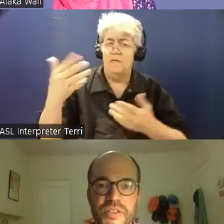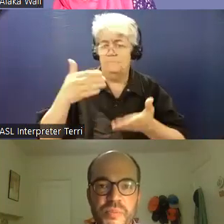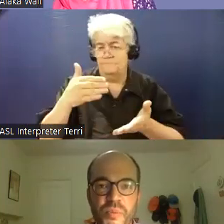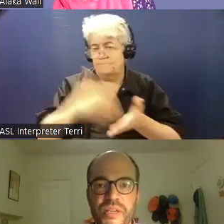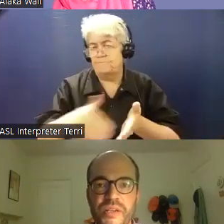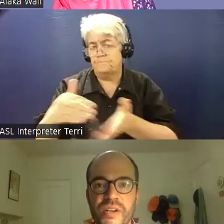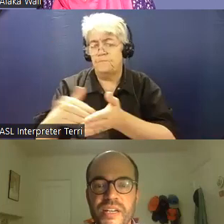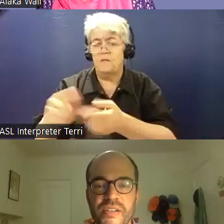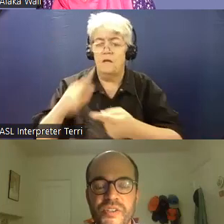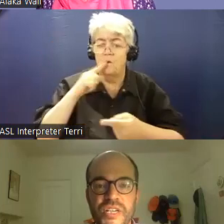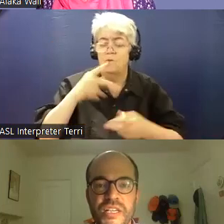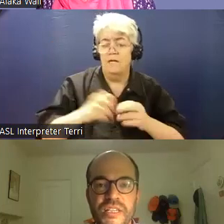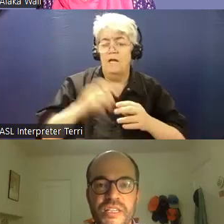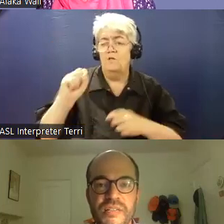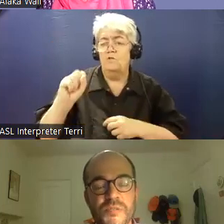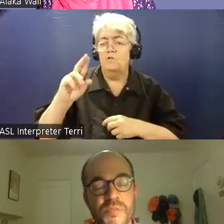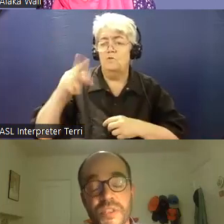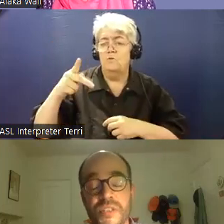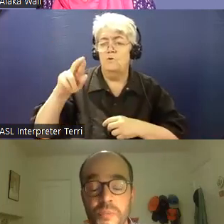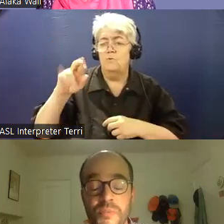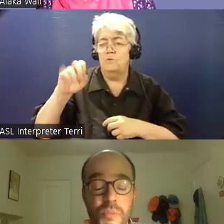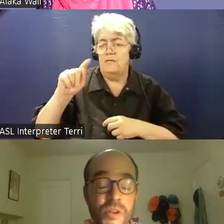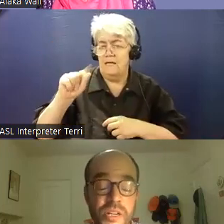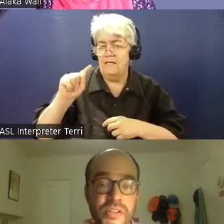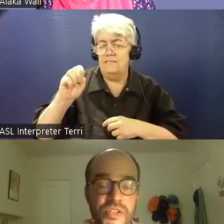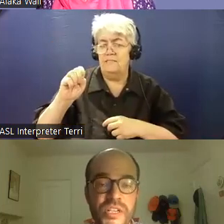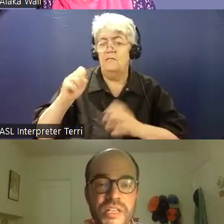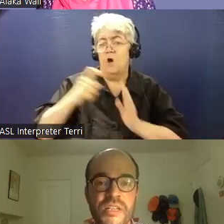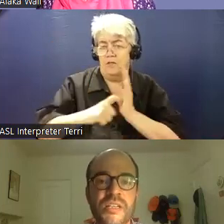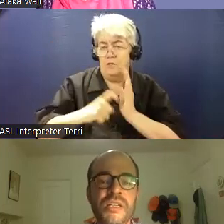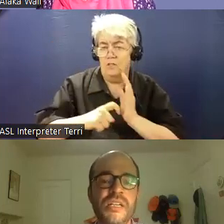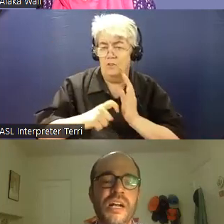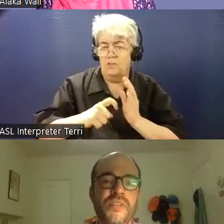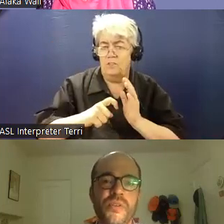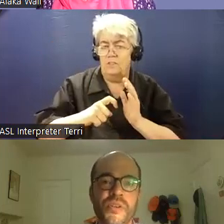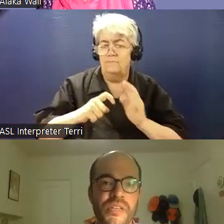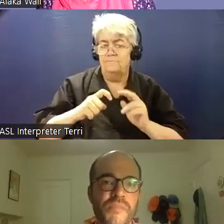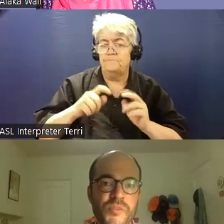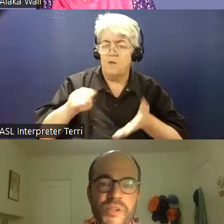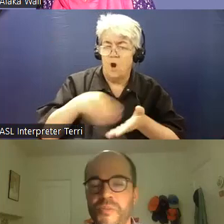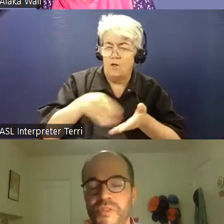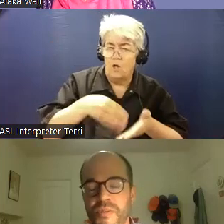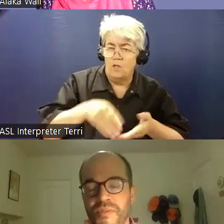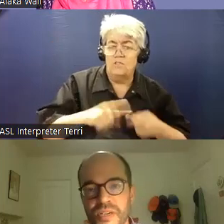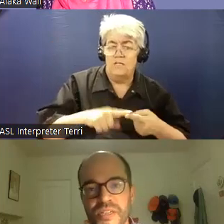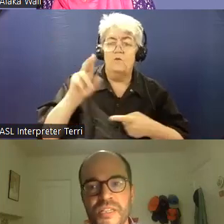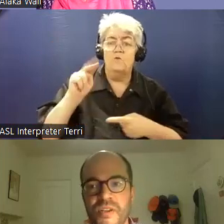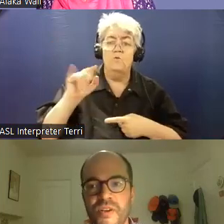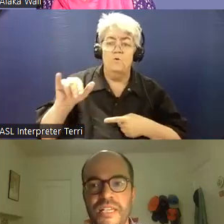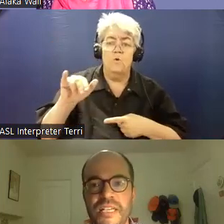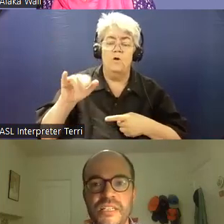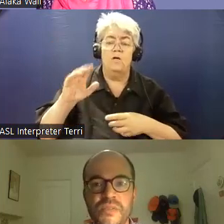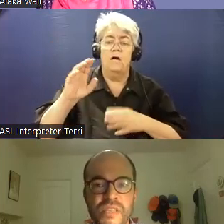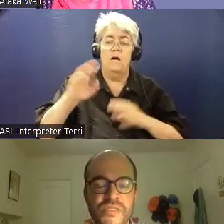on Cypriot archaeology, specifically Cypriot archaeology in the New York City Metropolitan Museum of Art in